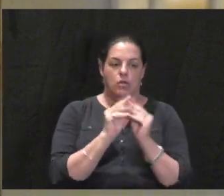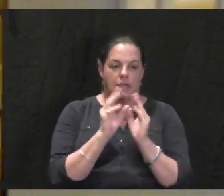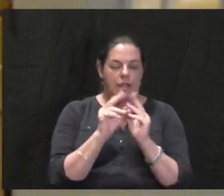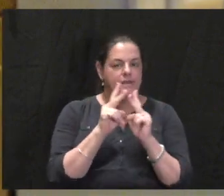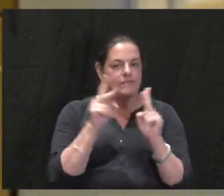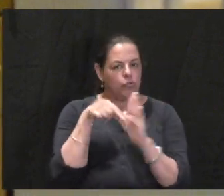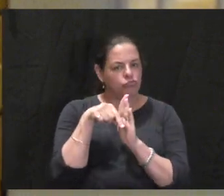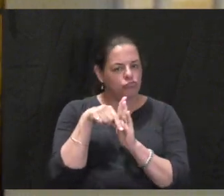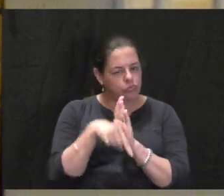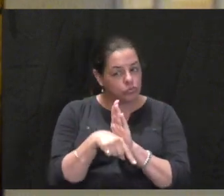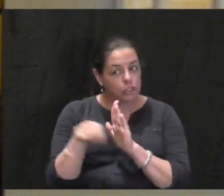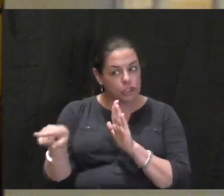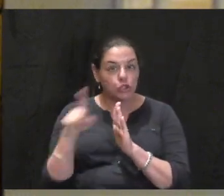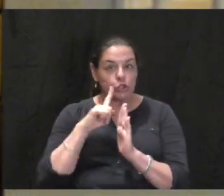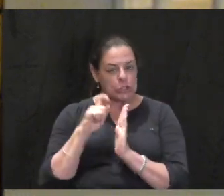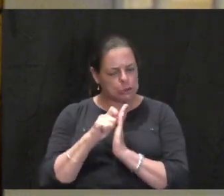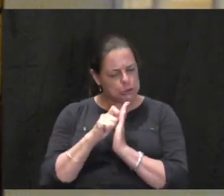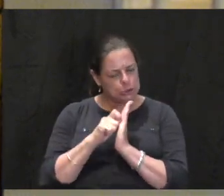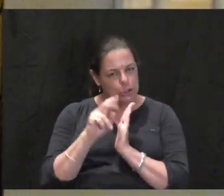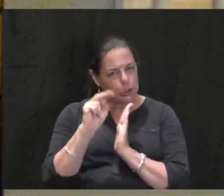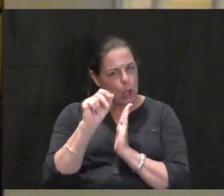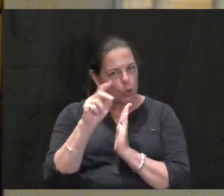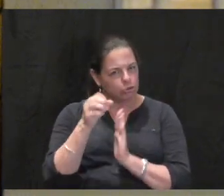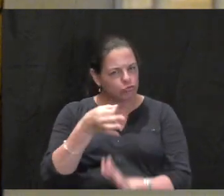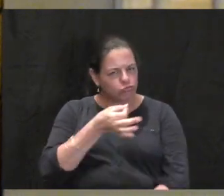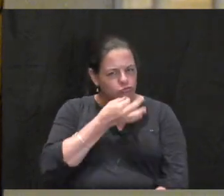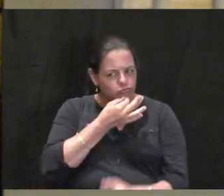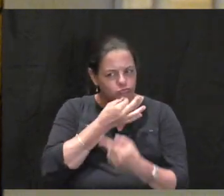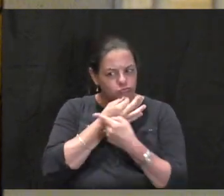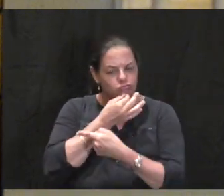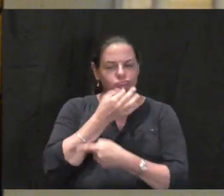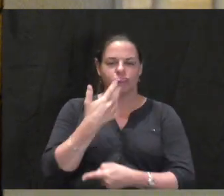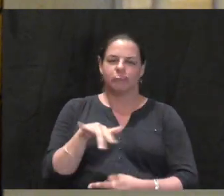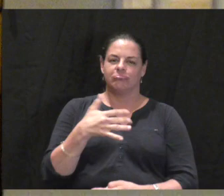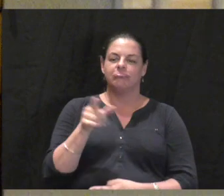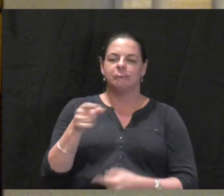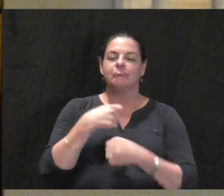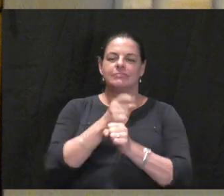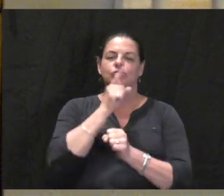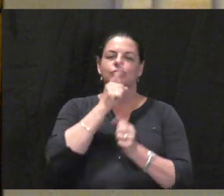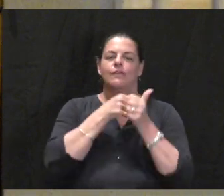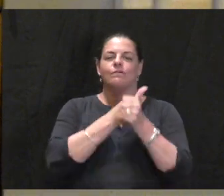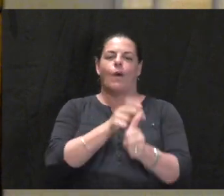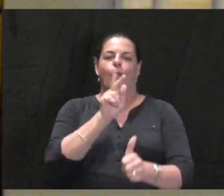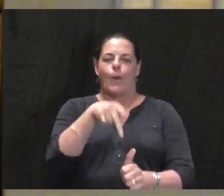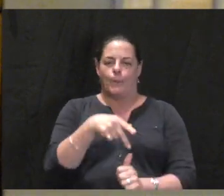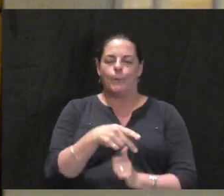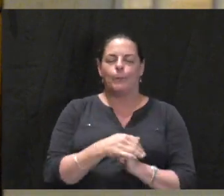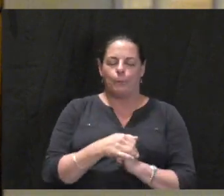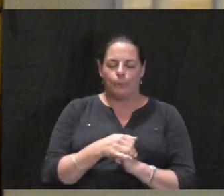Very open and does her very best. I really appreciate that, and really